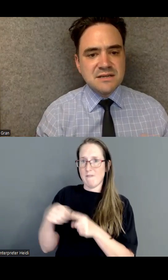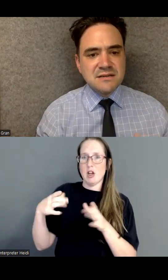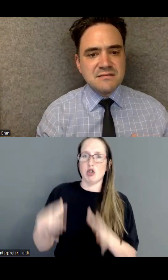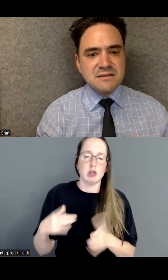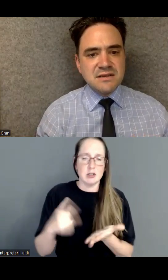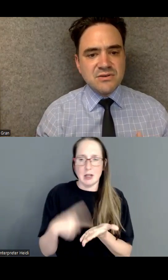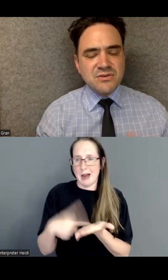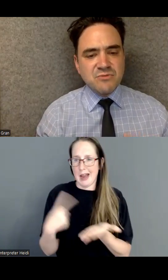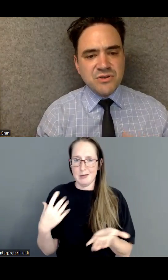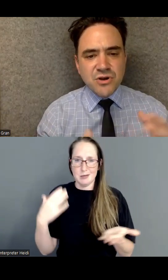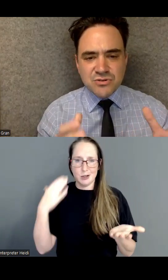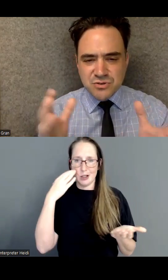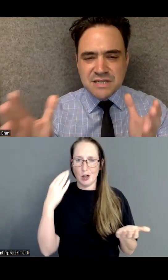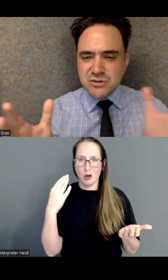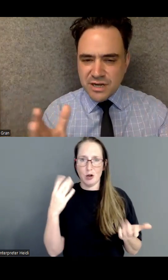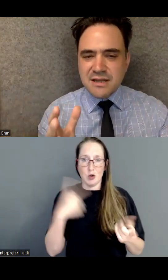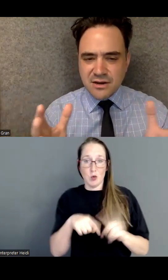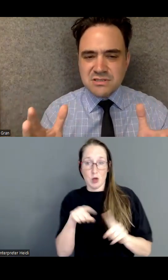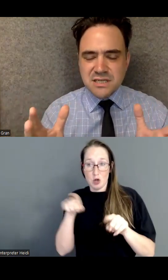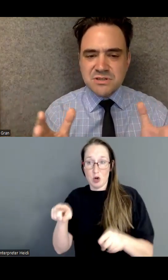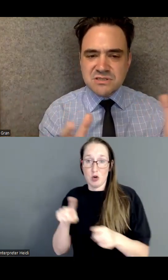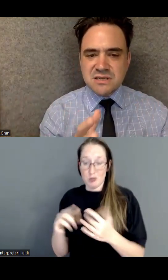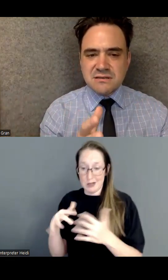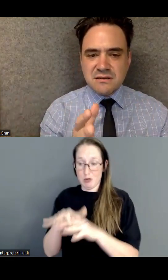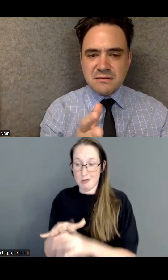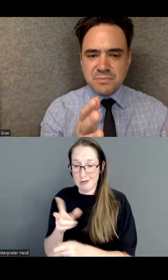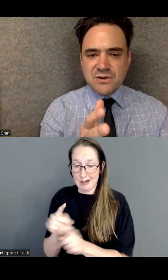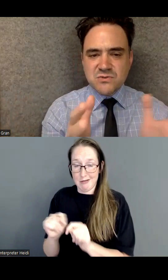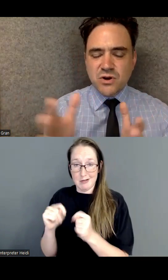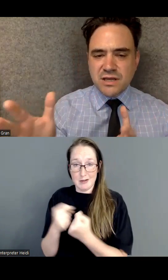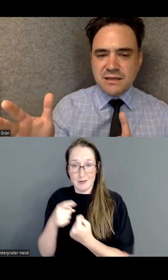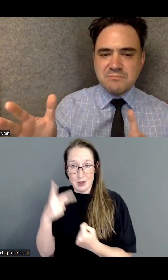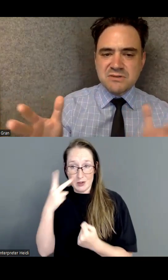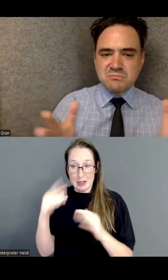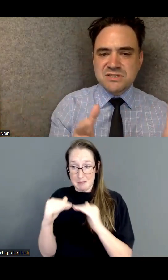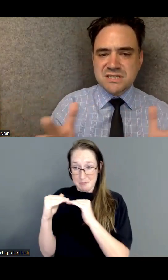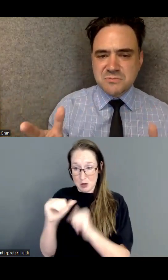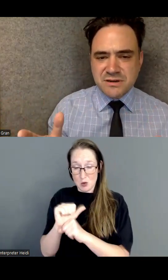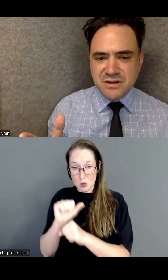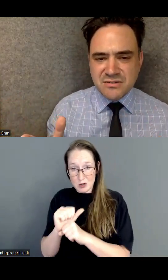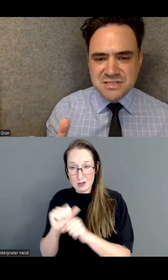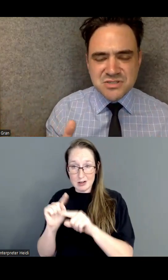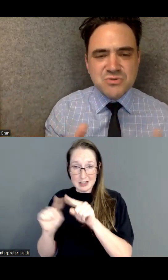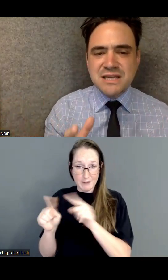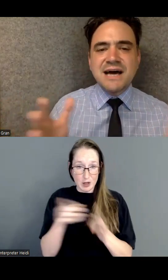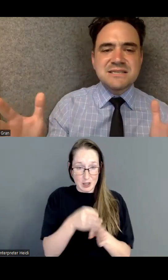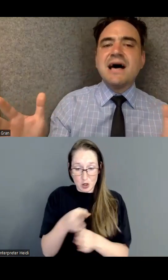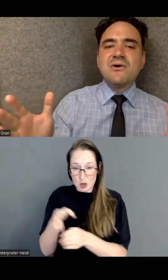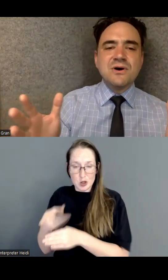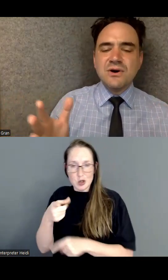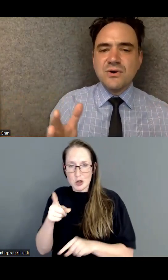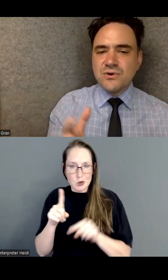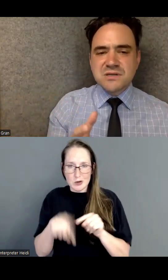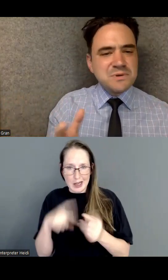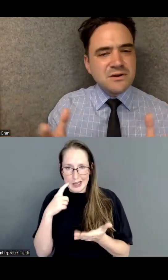Sometimes, when you go to an integrated care team and you see peers working in multidisciplinary units, you cannot